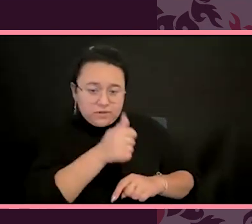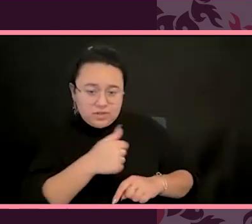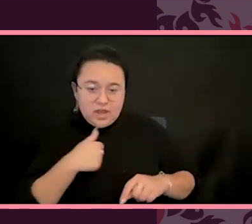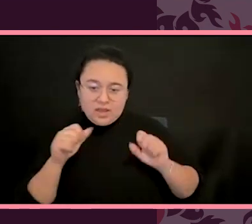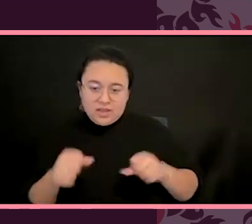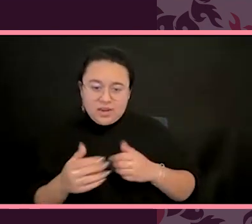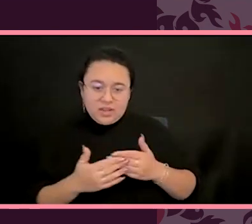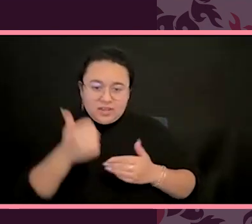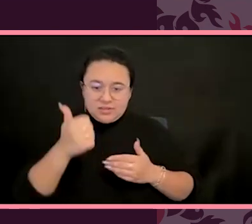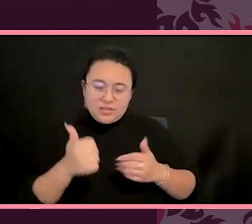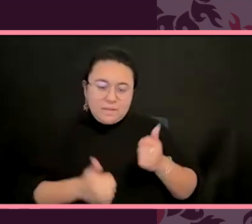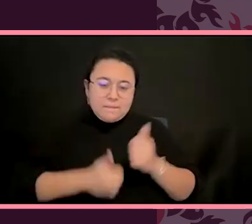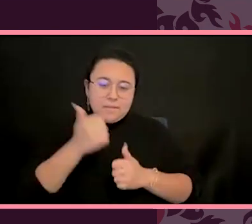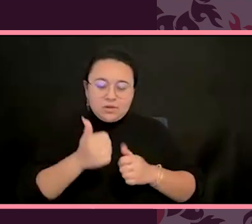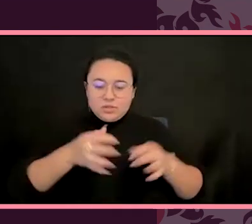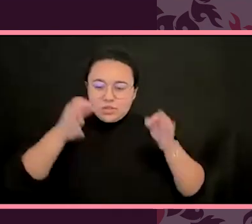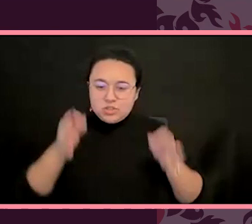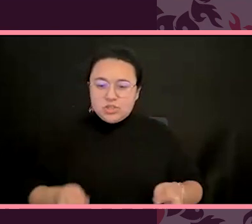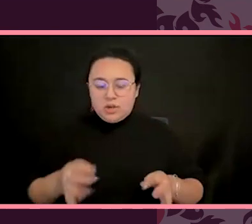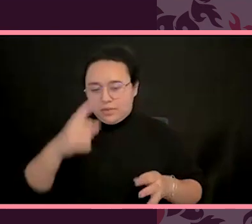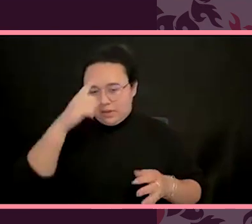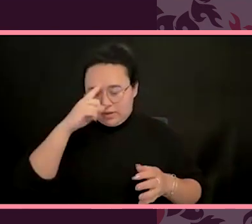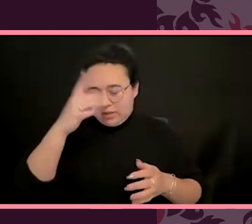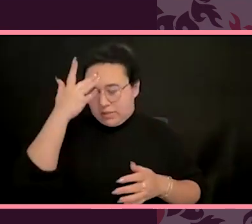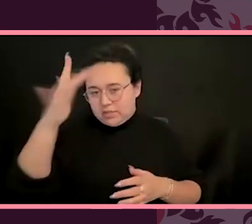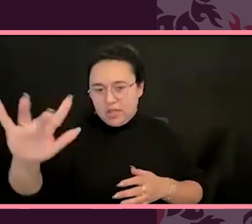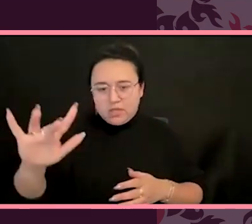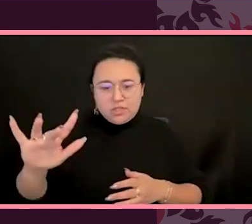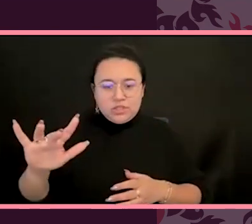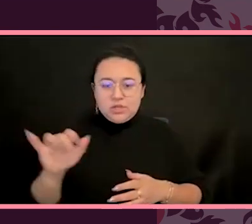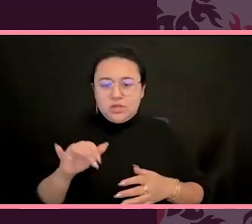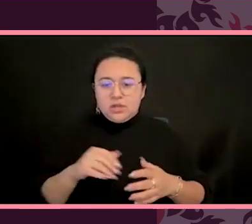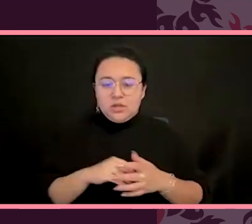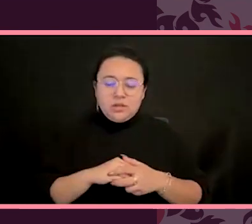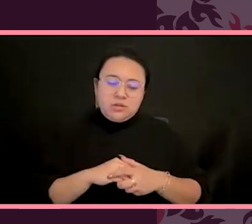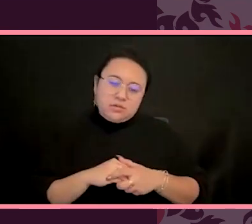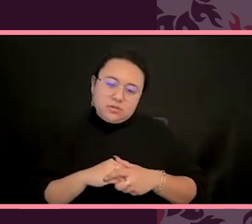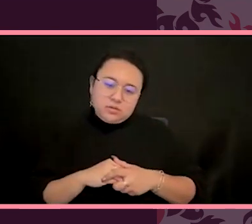easily one of the most determined, intelligent, just like